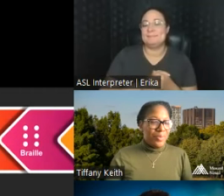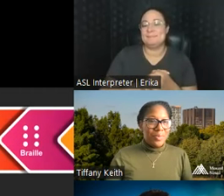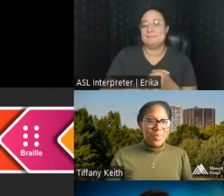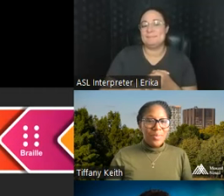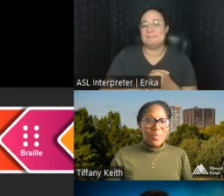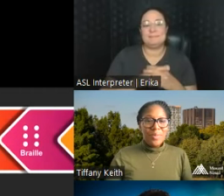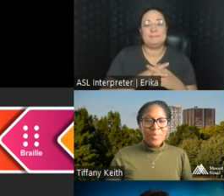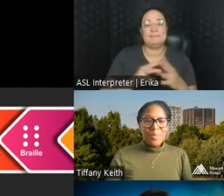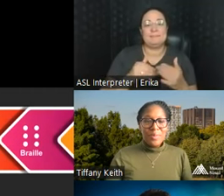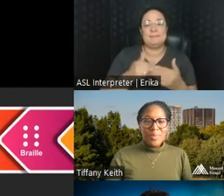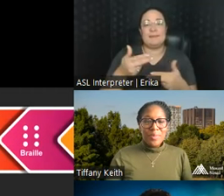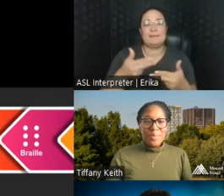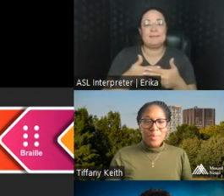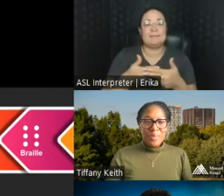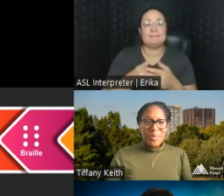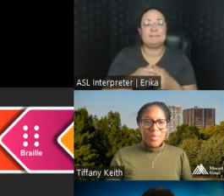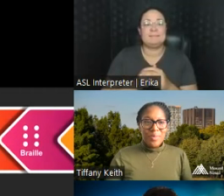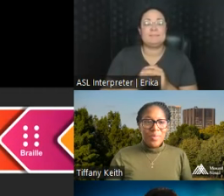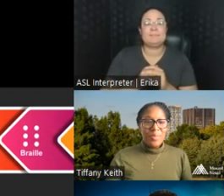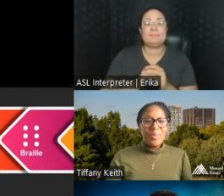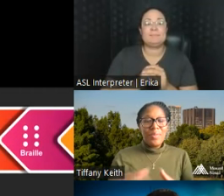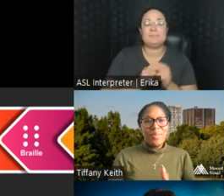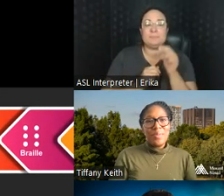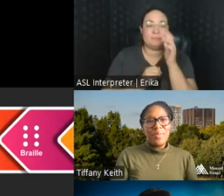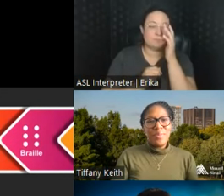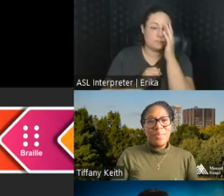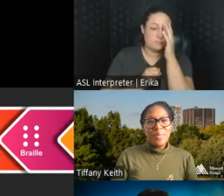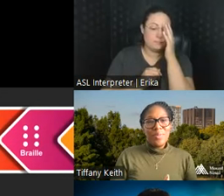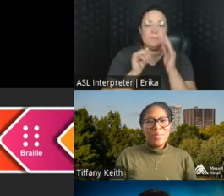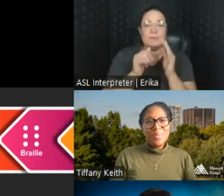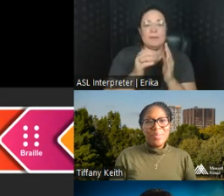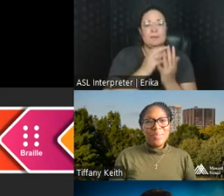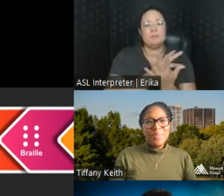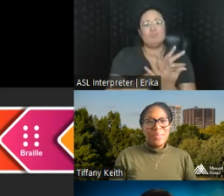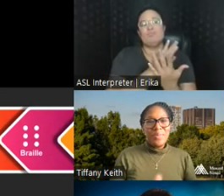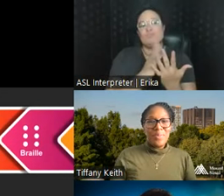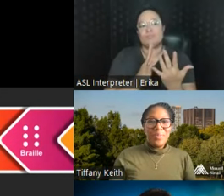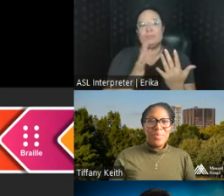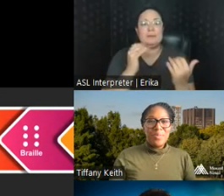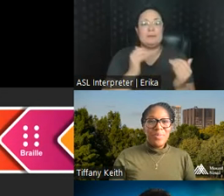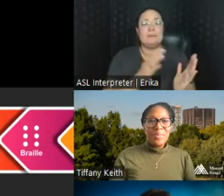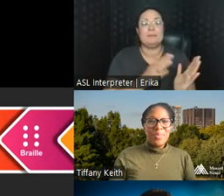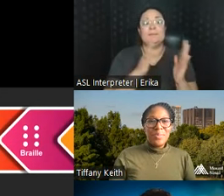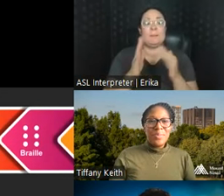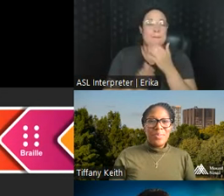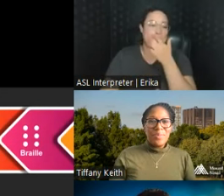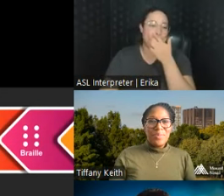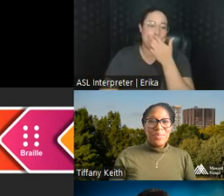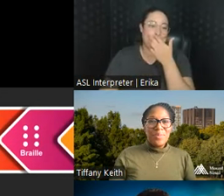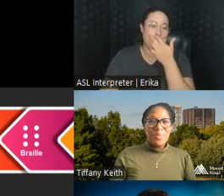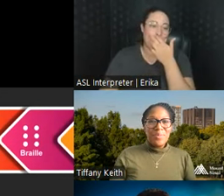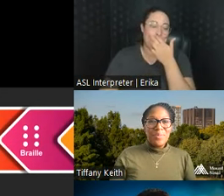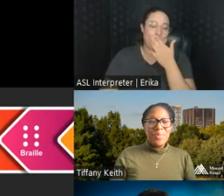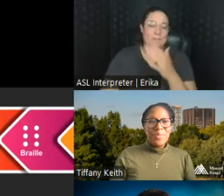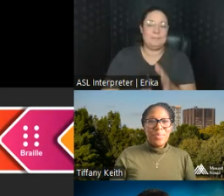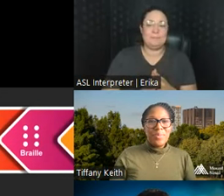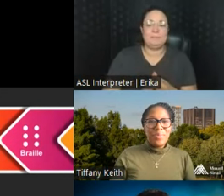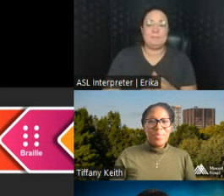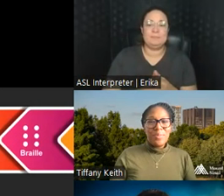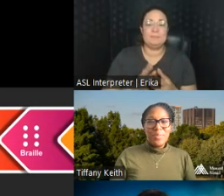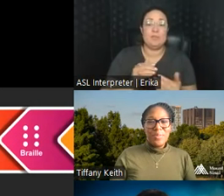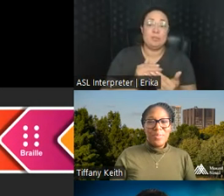next slide. All right, so that covers the broad scope of things. So now we're going from the general to the